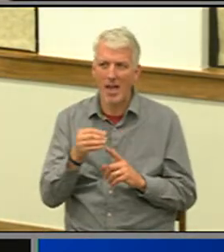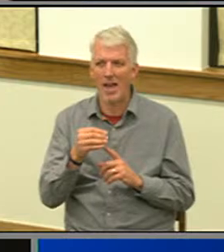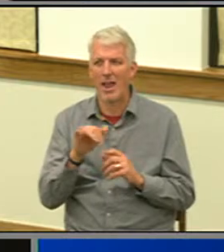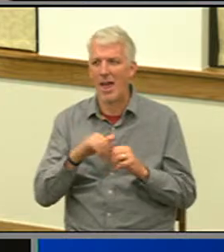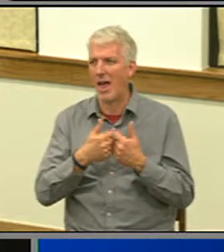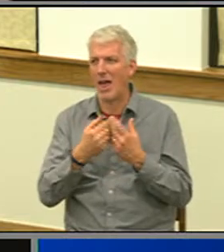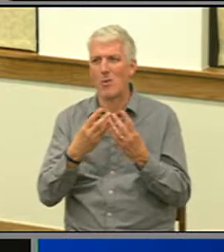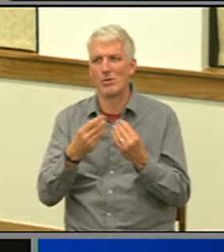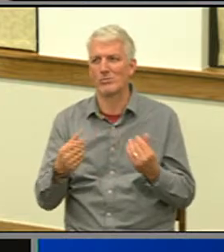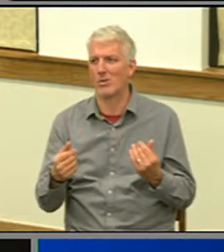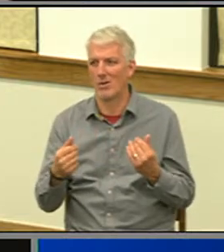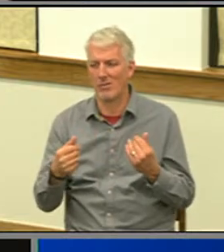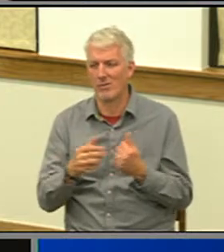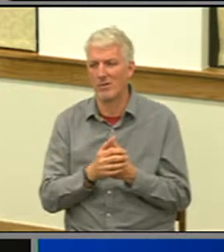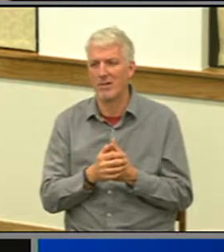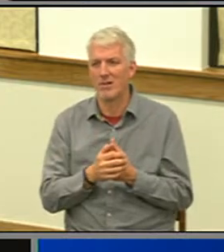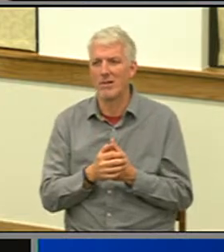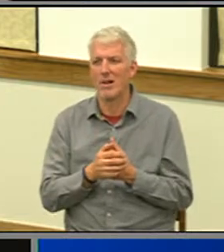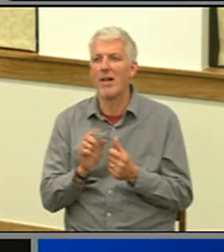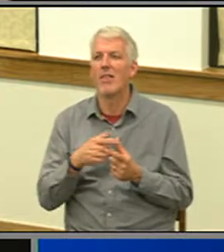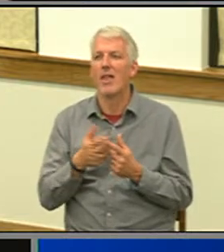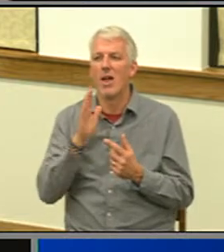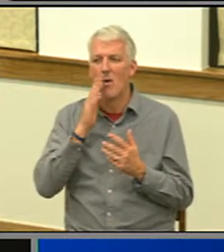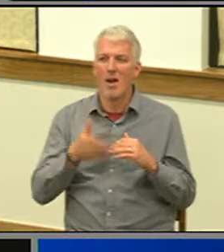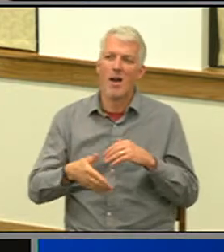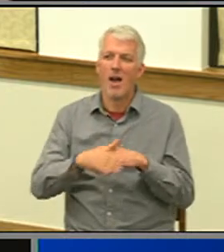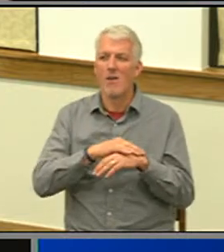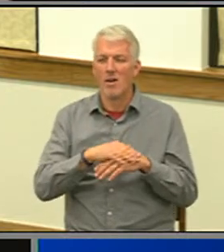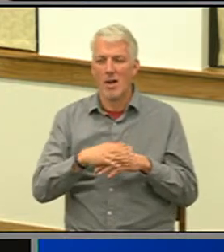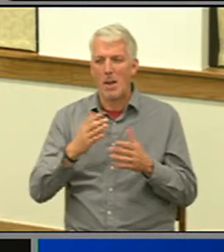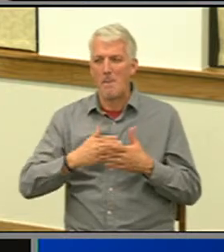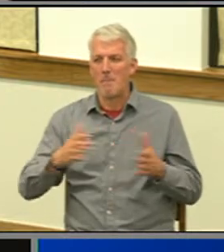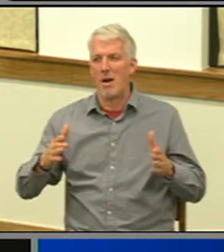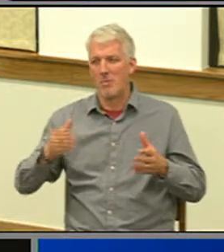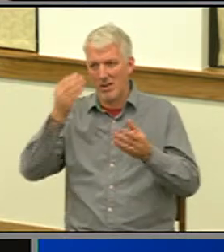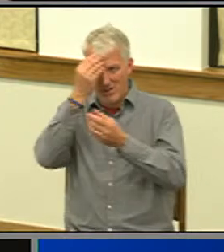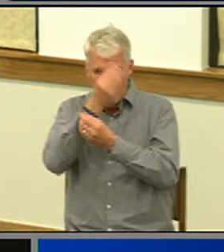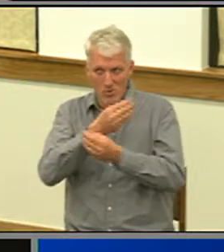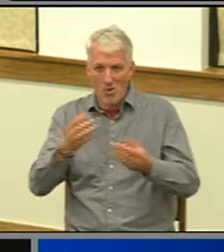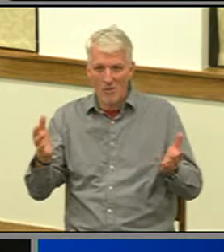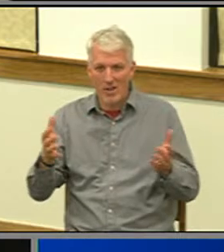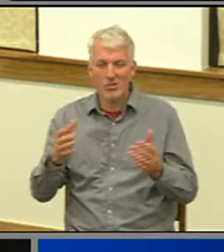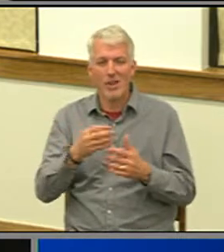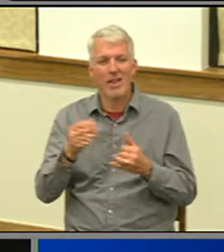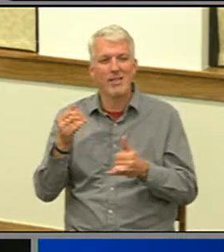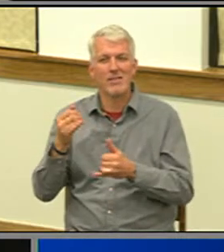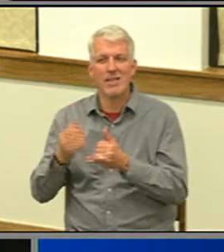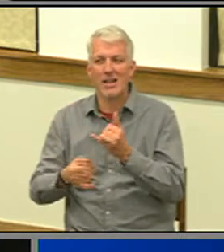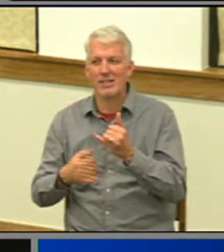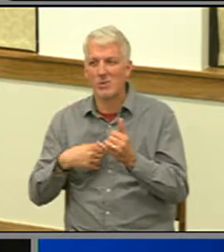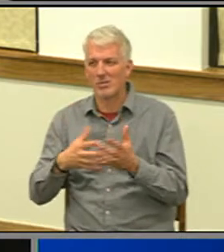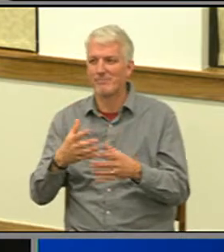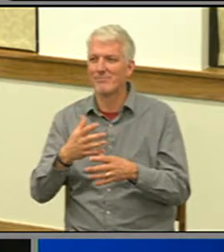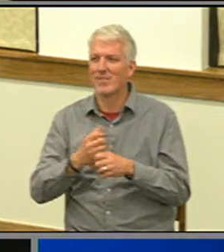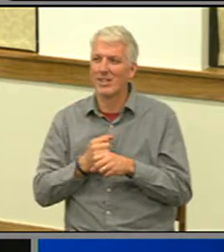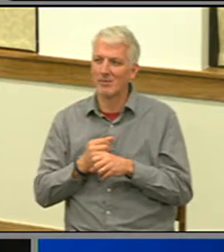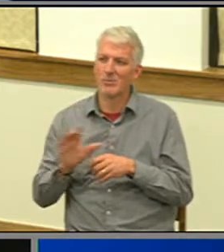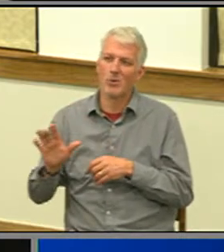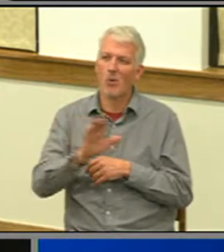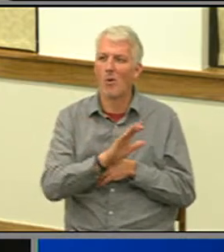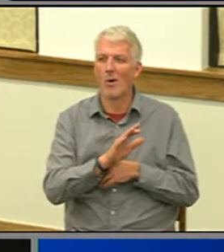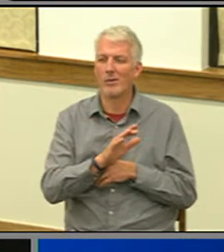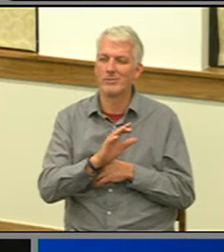mitigations. Then we'll cover the public notifications. And lastly, we'll take questions and comments from